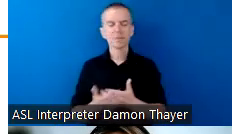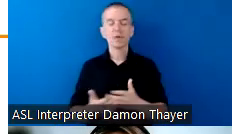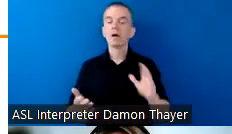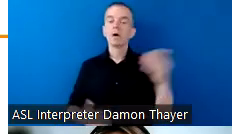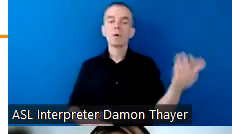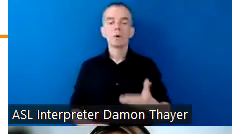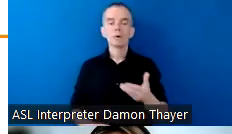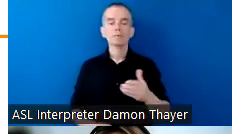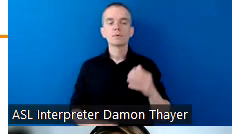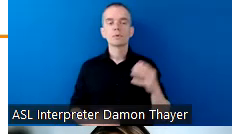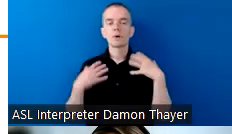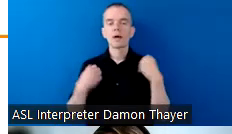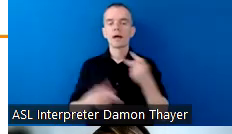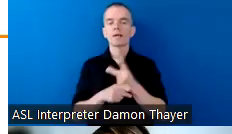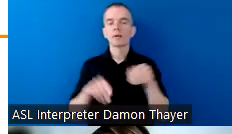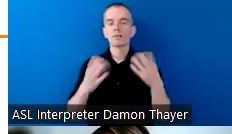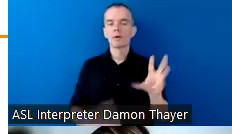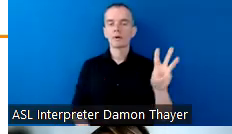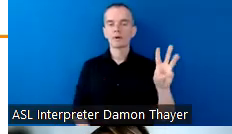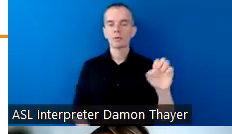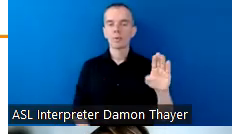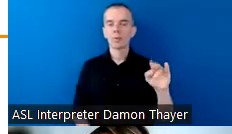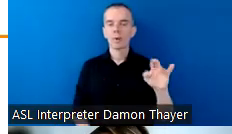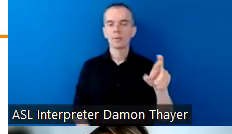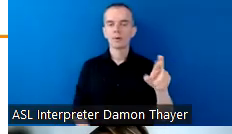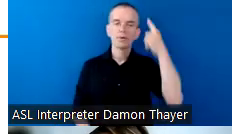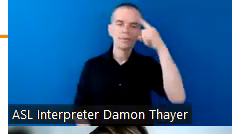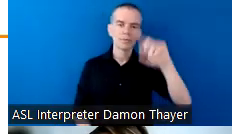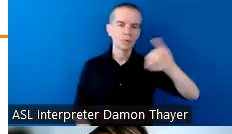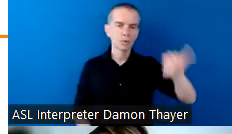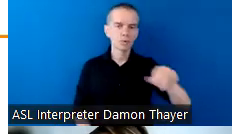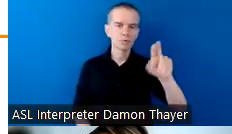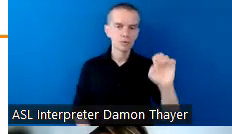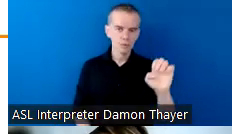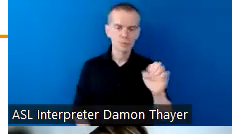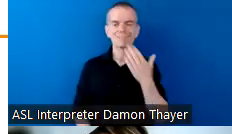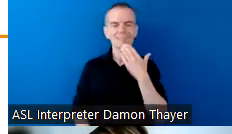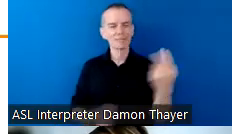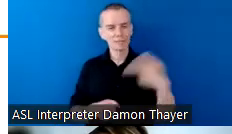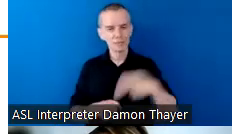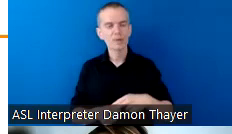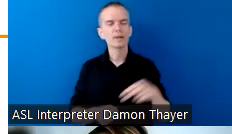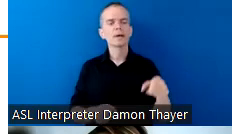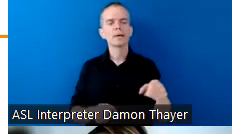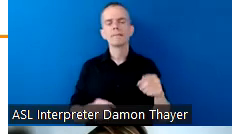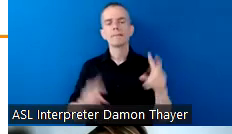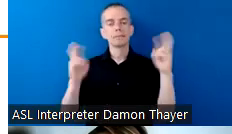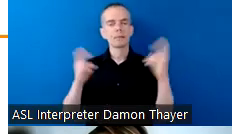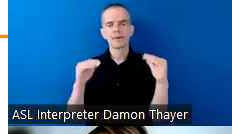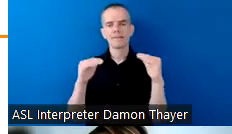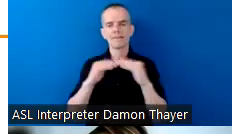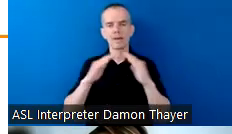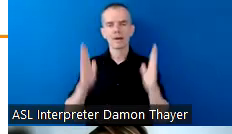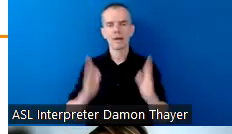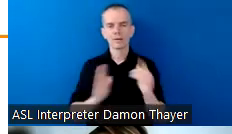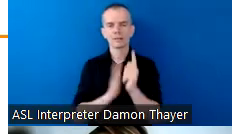Provider webinar. We're very excited to have you here to join us on the Fair Housing Act, Disability as a Protected Class,